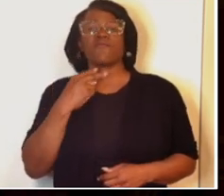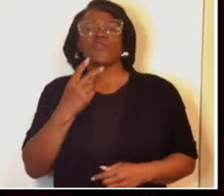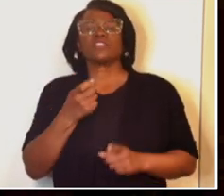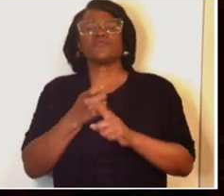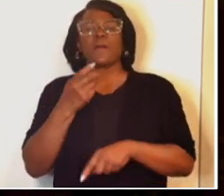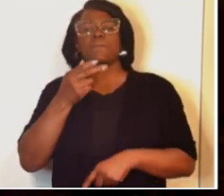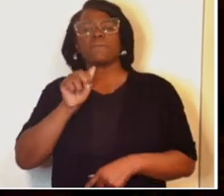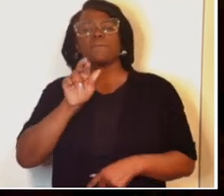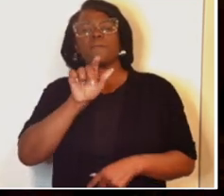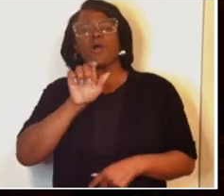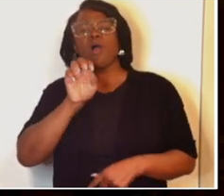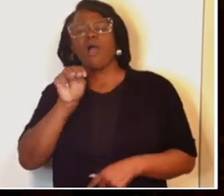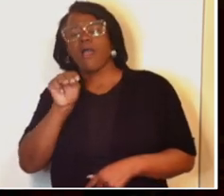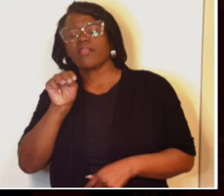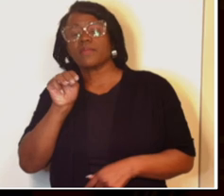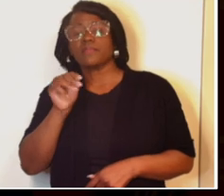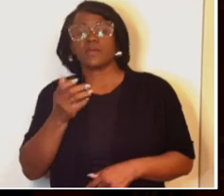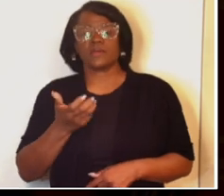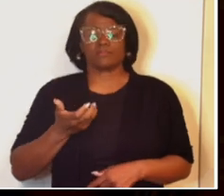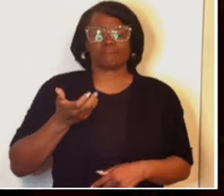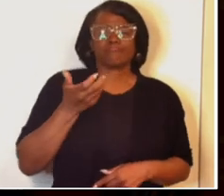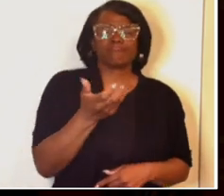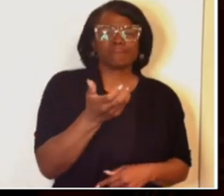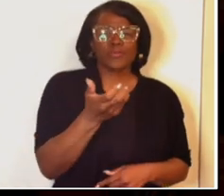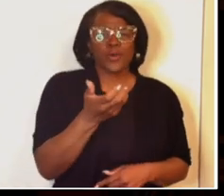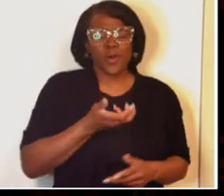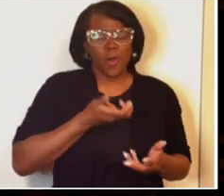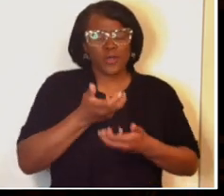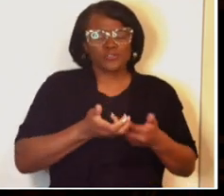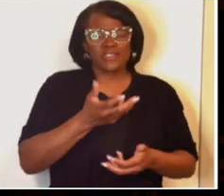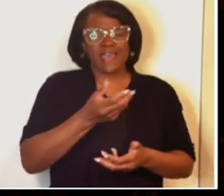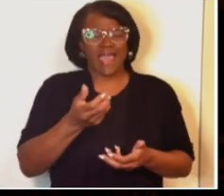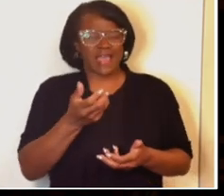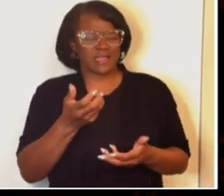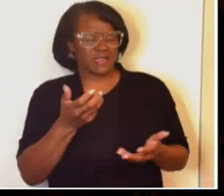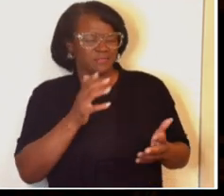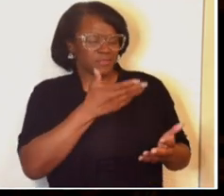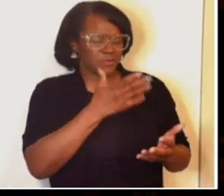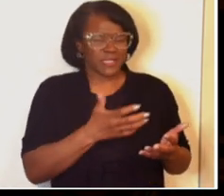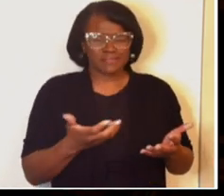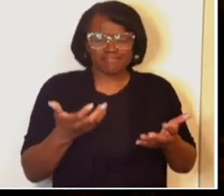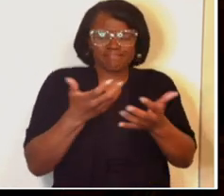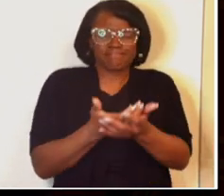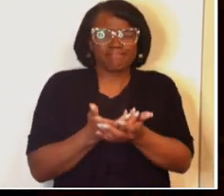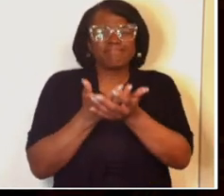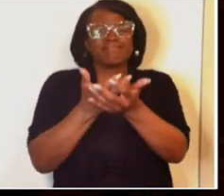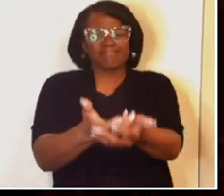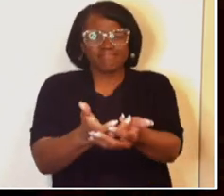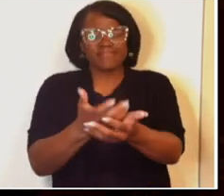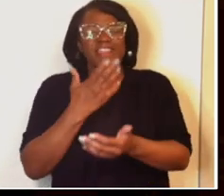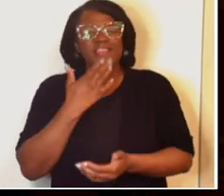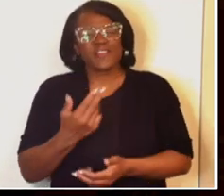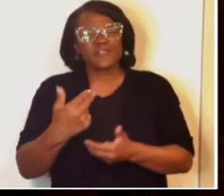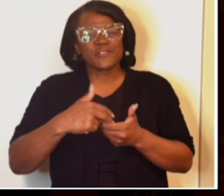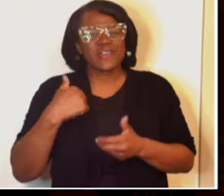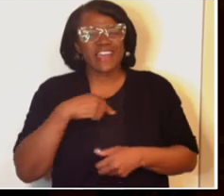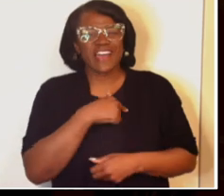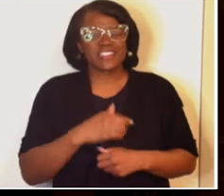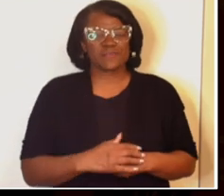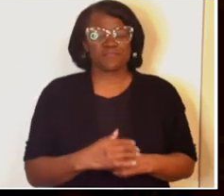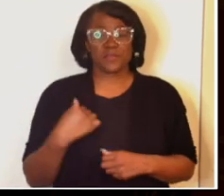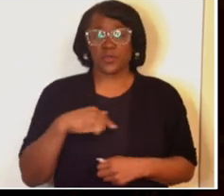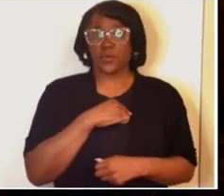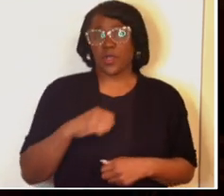in spoken word and music. We hope you enjoy, and thank you for joining us. Next, we are proud